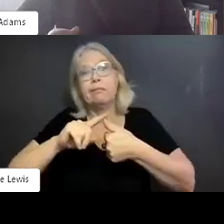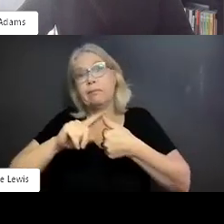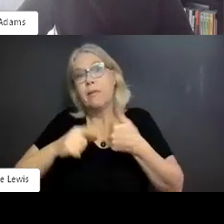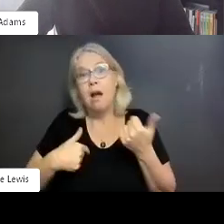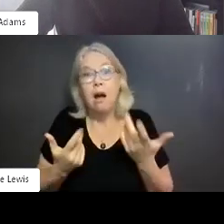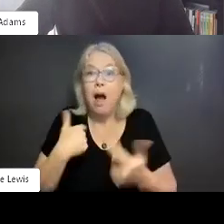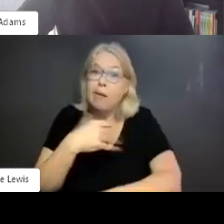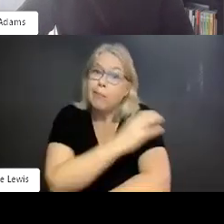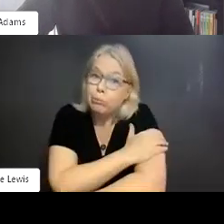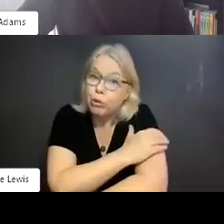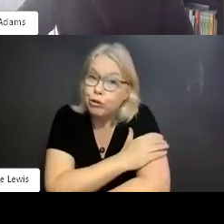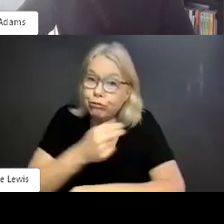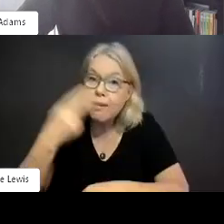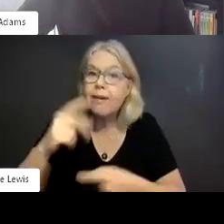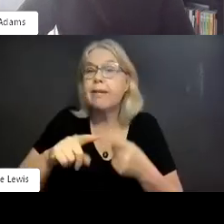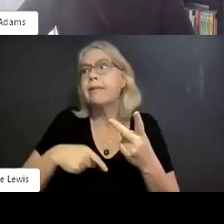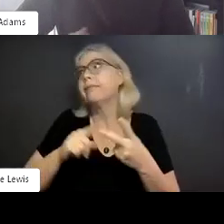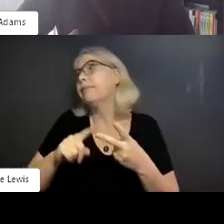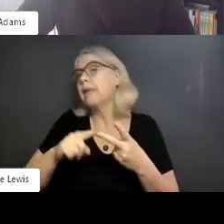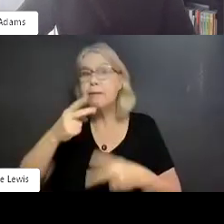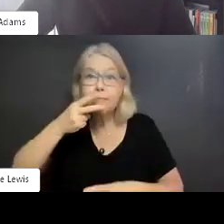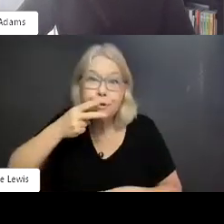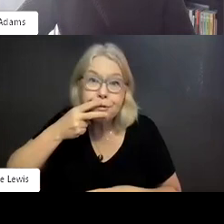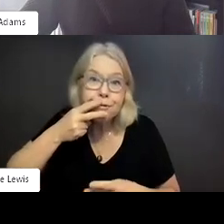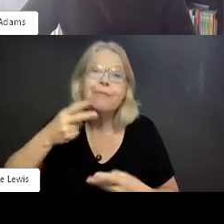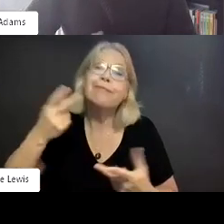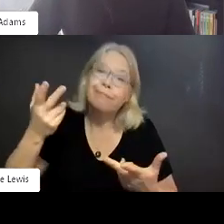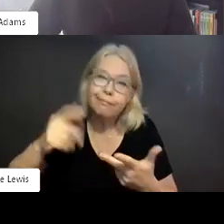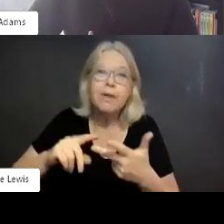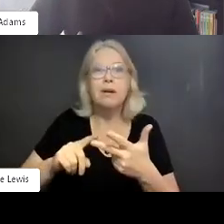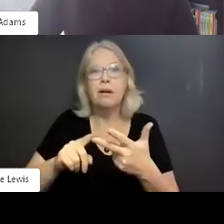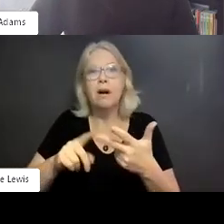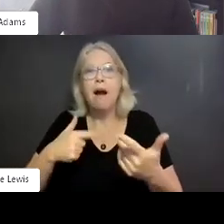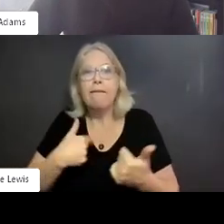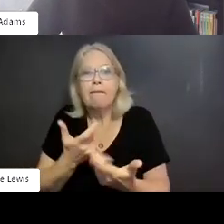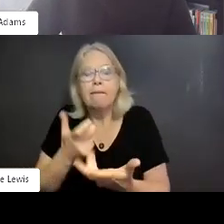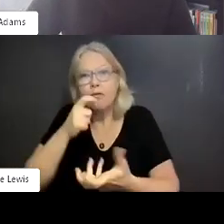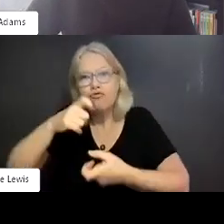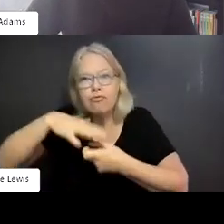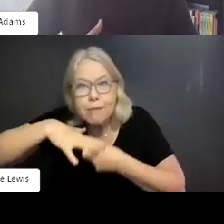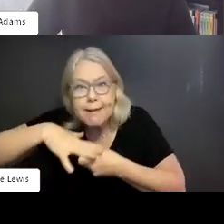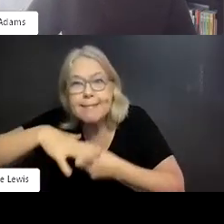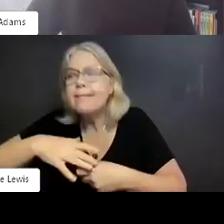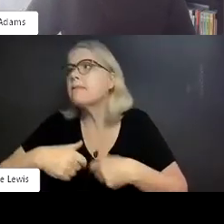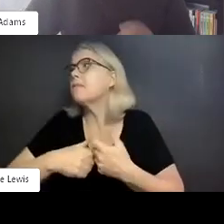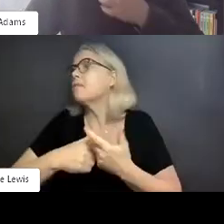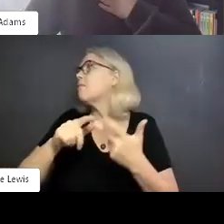diseases, vascular diseases, traumatic brain injuries, as well as things like stress and mental trauma and